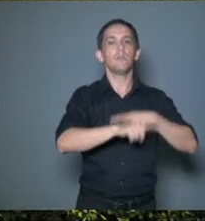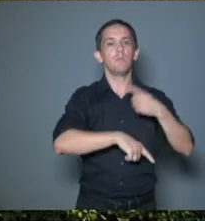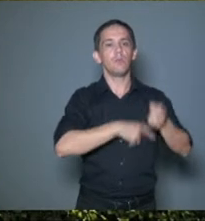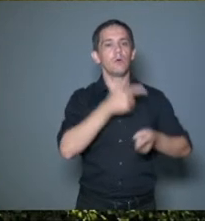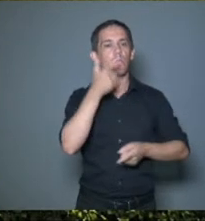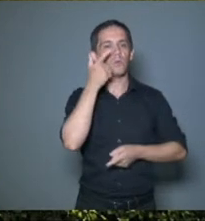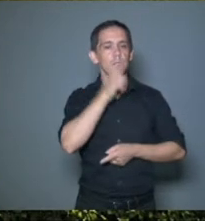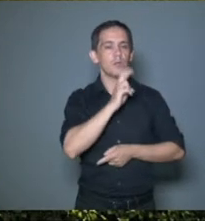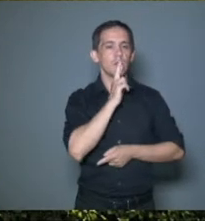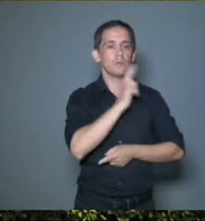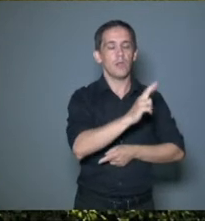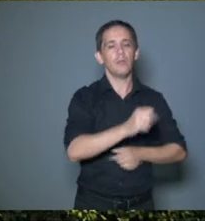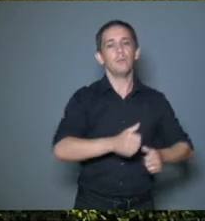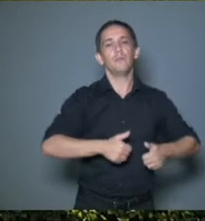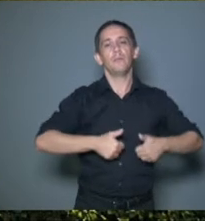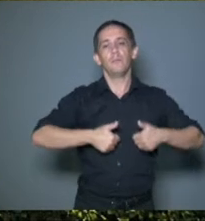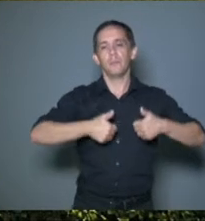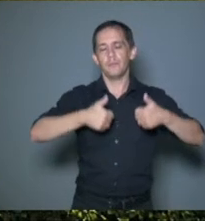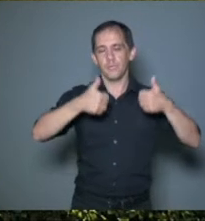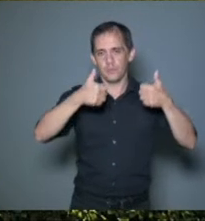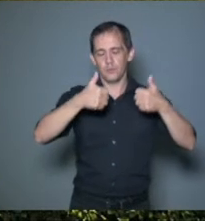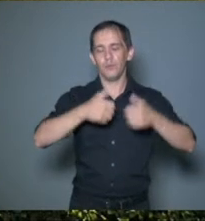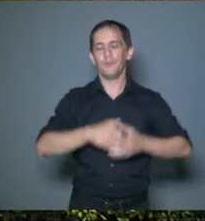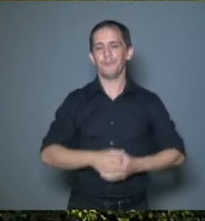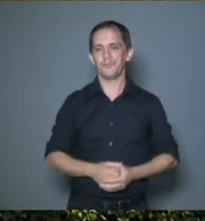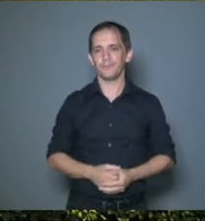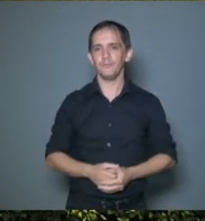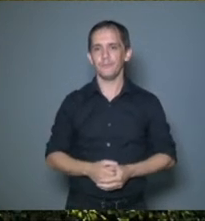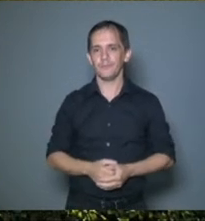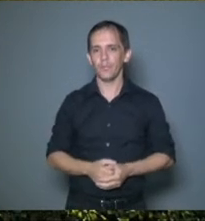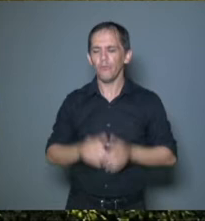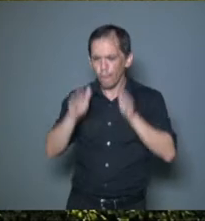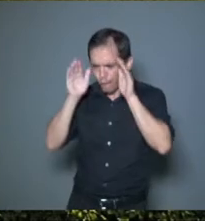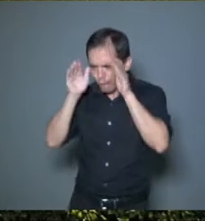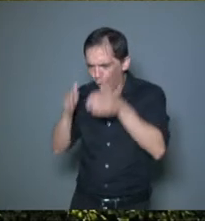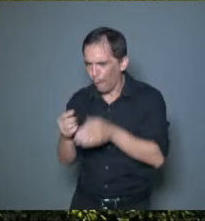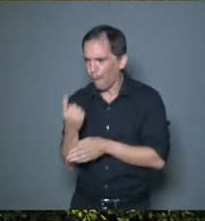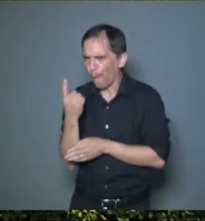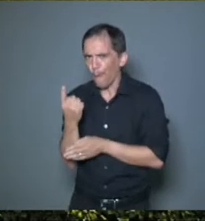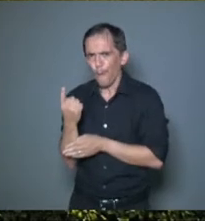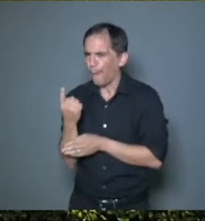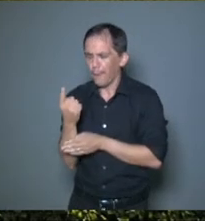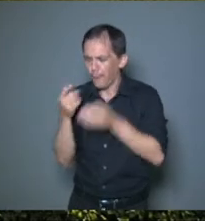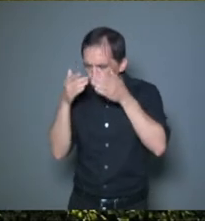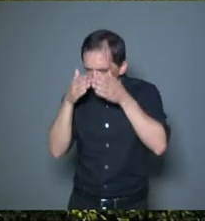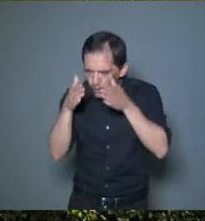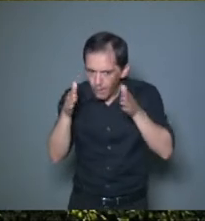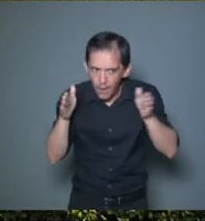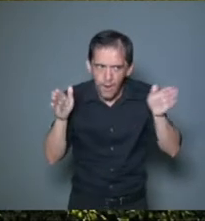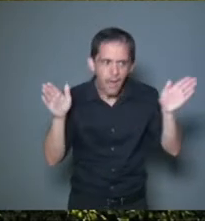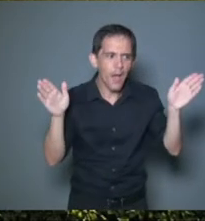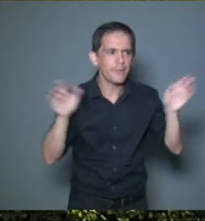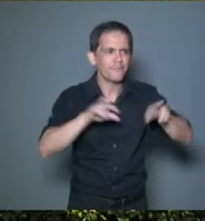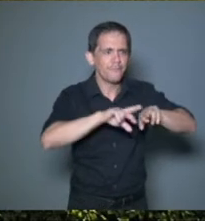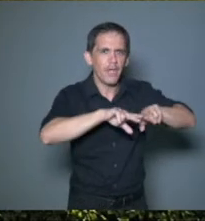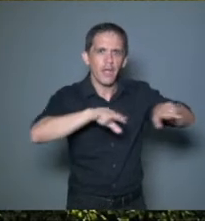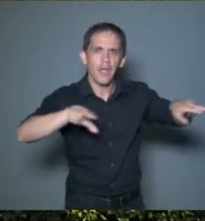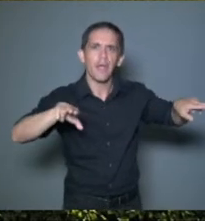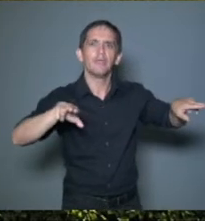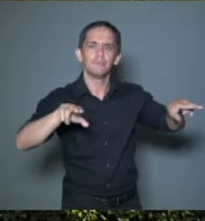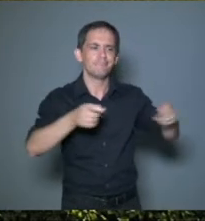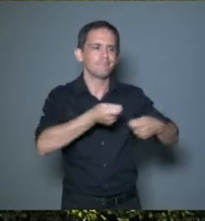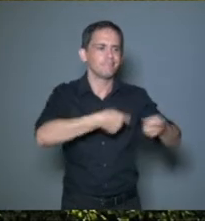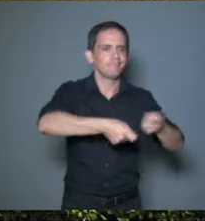return per hectare, higher than what we had before when we just planted one crop a